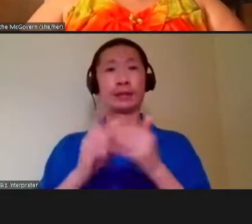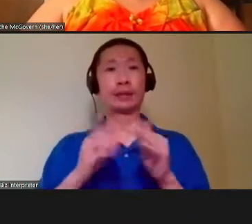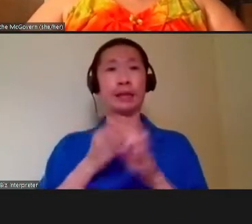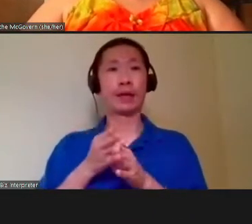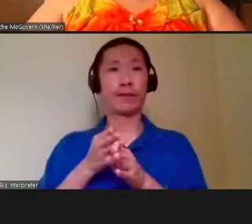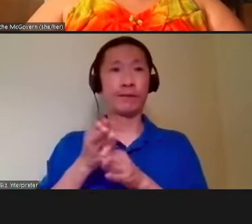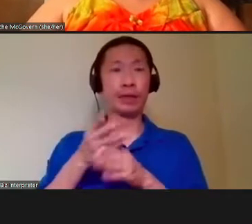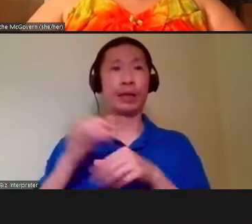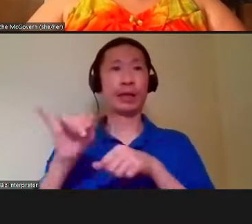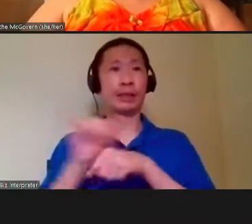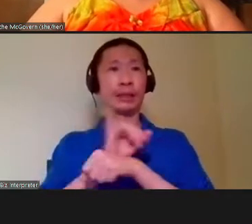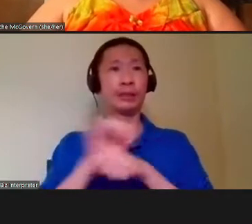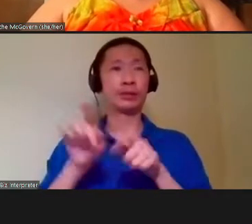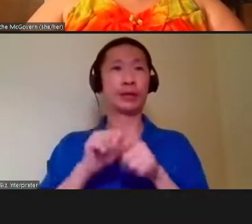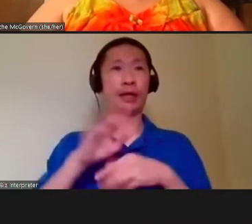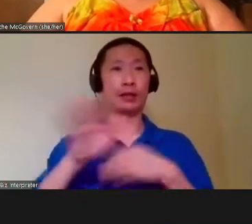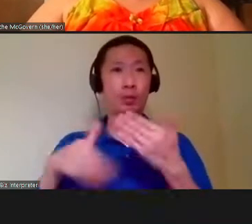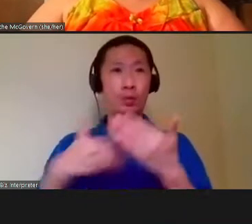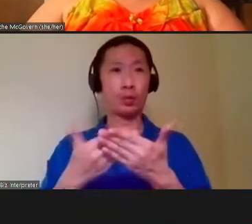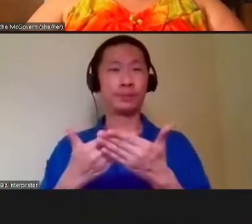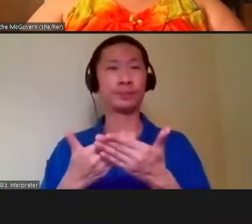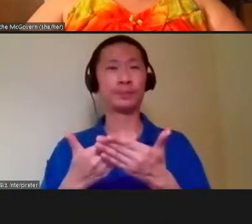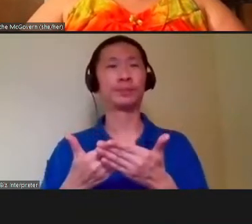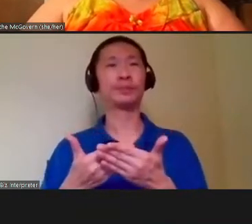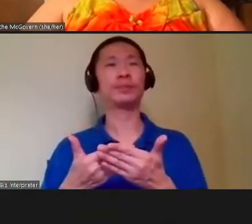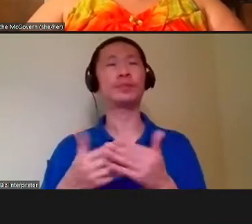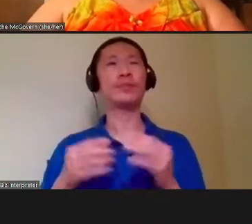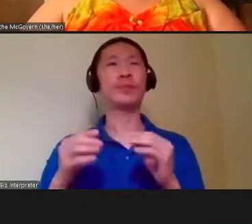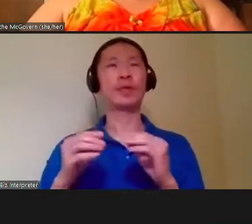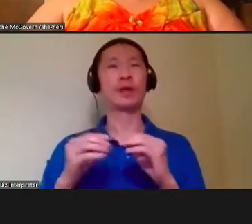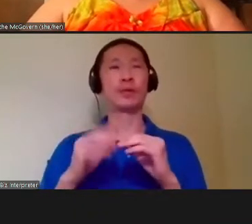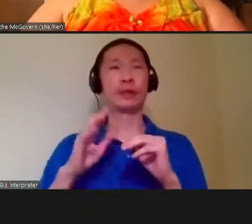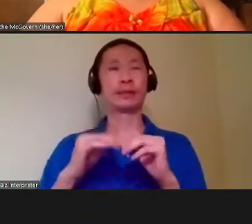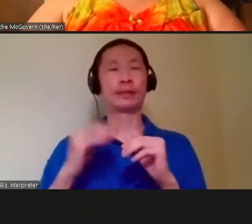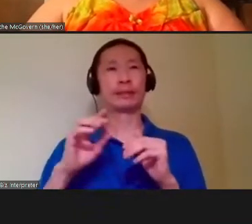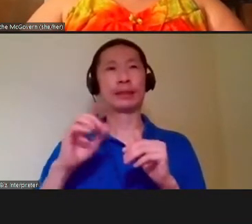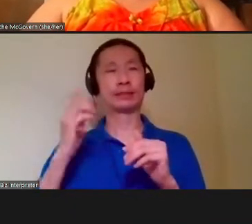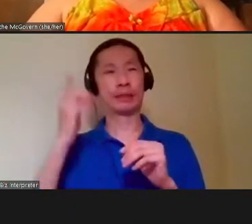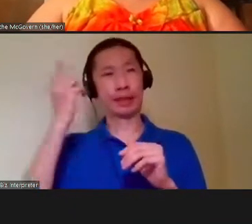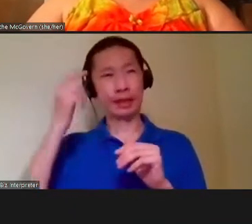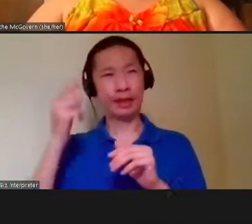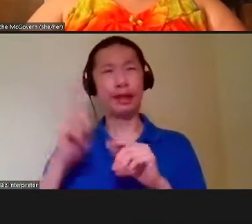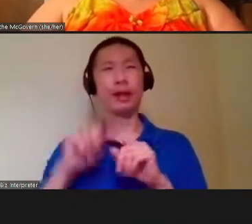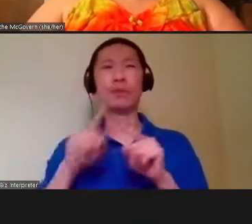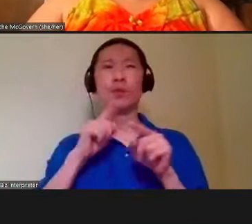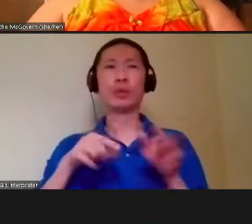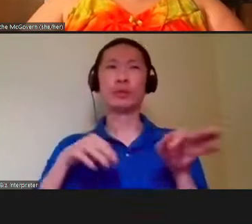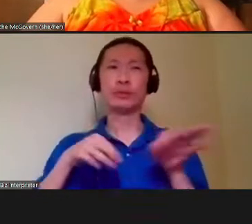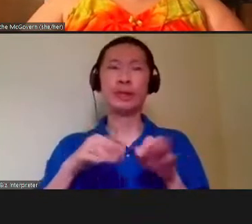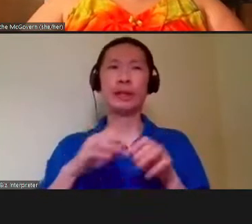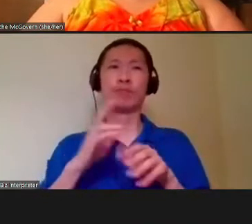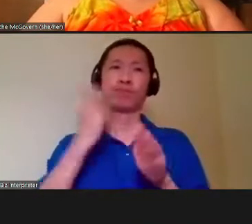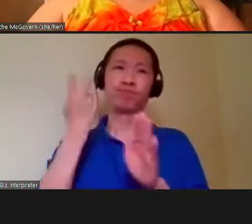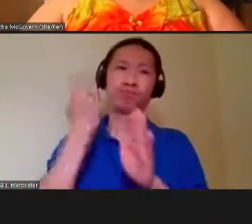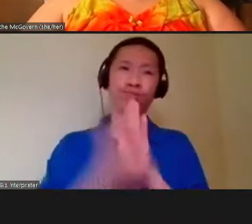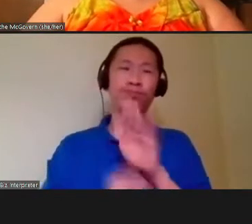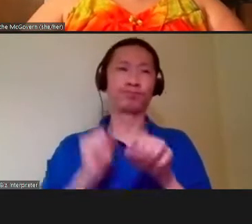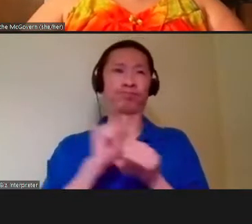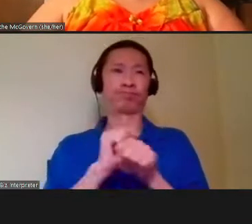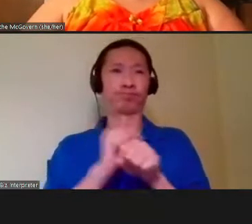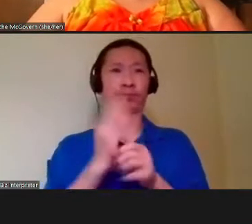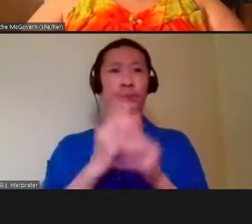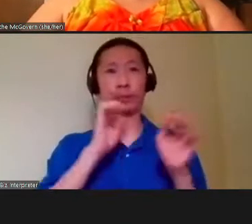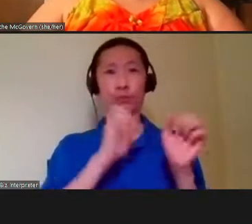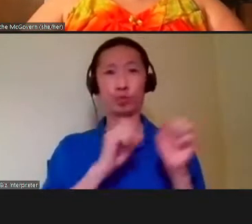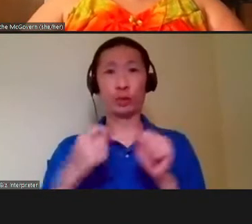industry as a whole, kind of going beyond theory and really going into embodied practice and some, like, you know, strategies that